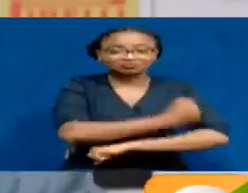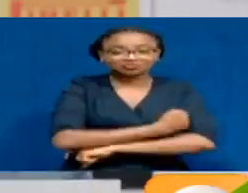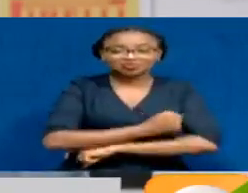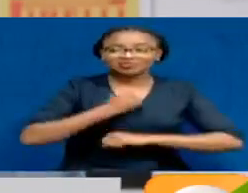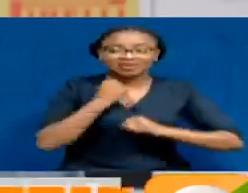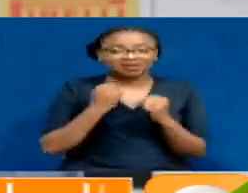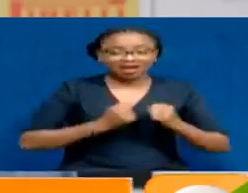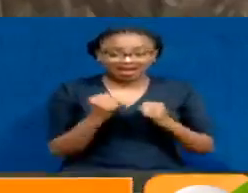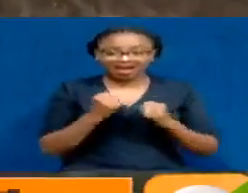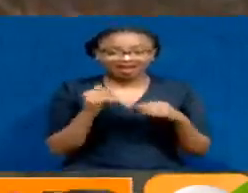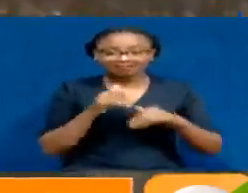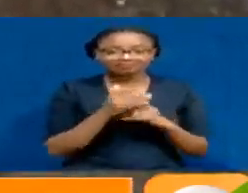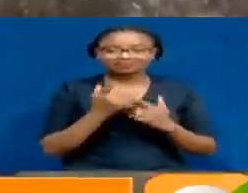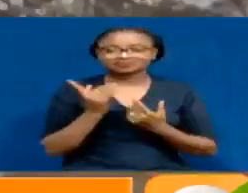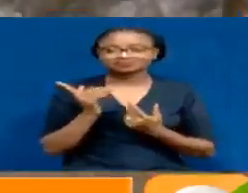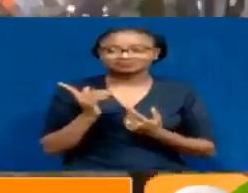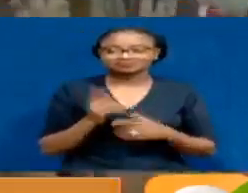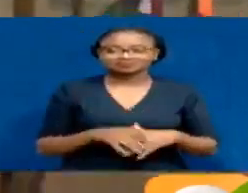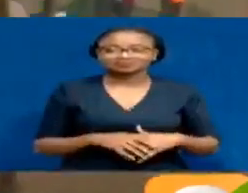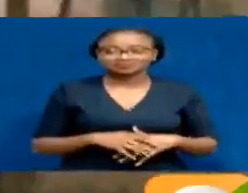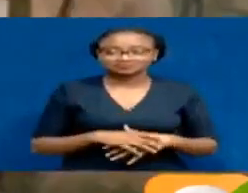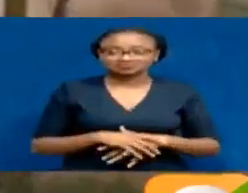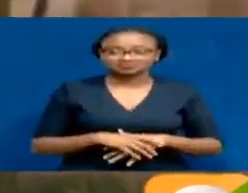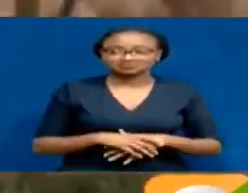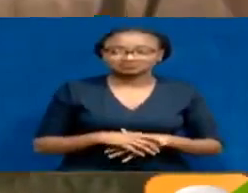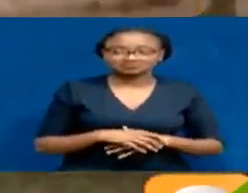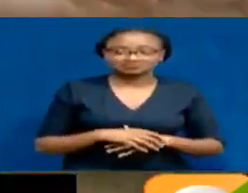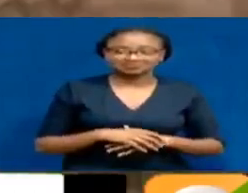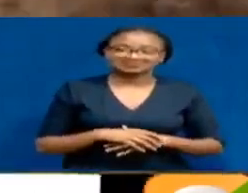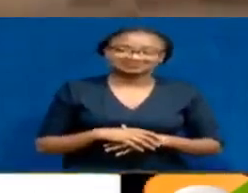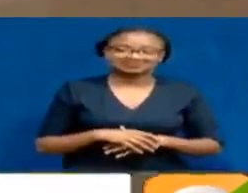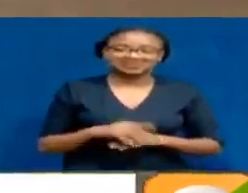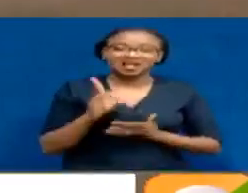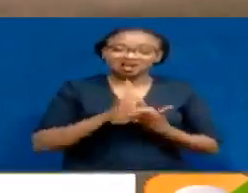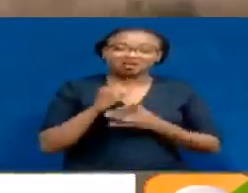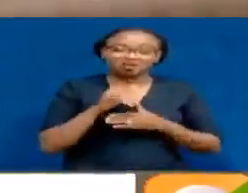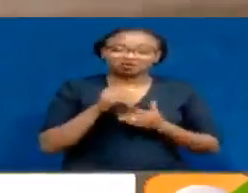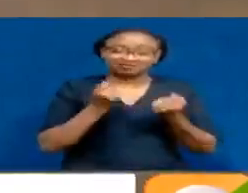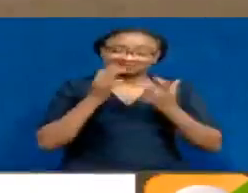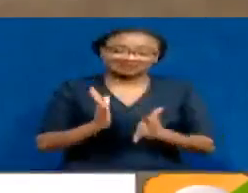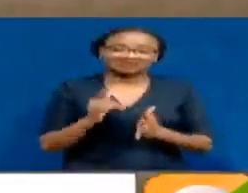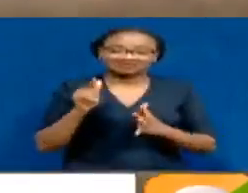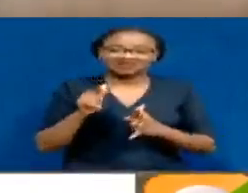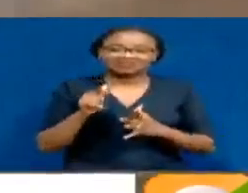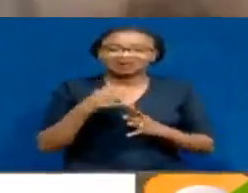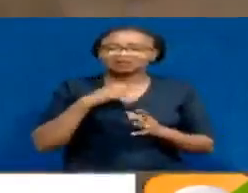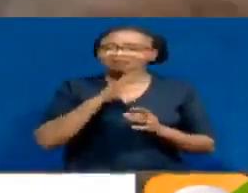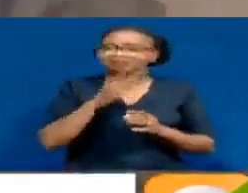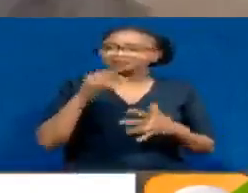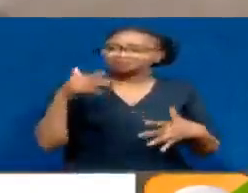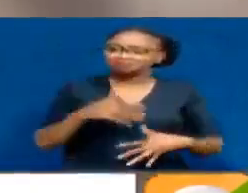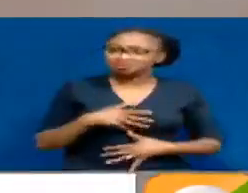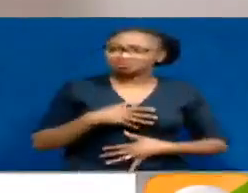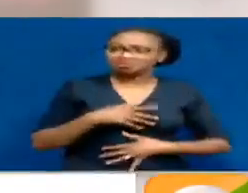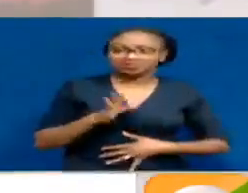just seeing a car was amazing. The local drivers knew the sport had a massive following, but not to the level witnessed at the